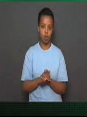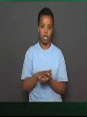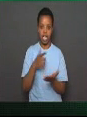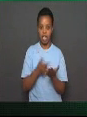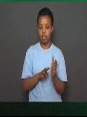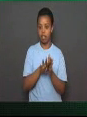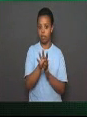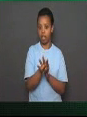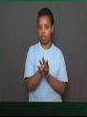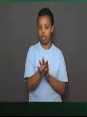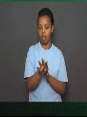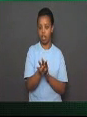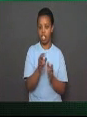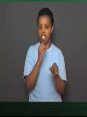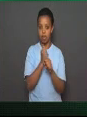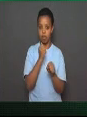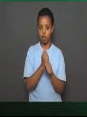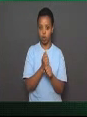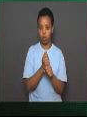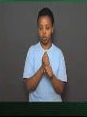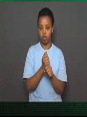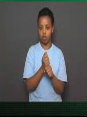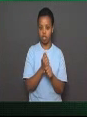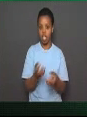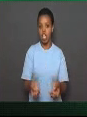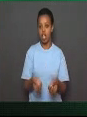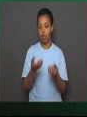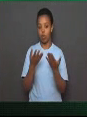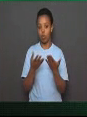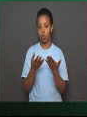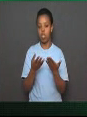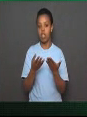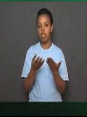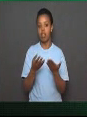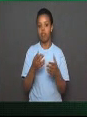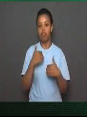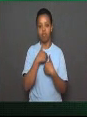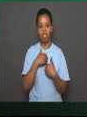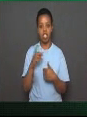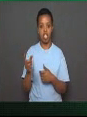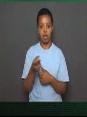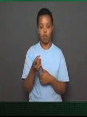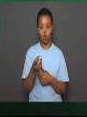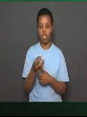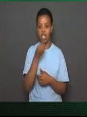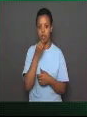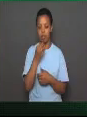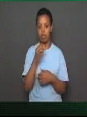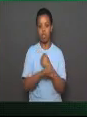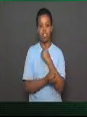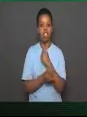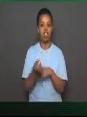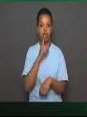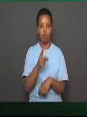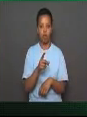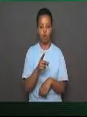These bacteria form the foundation of the food web as they are eaten by